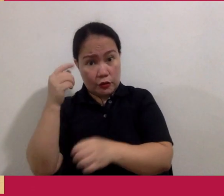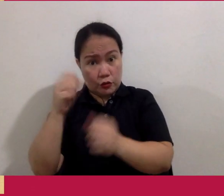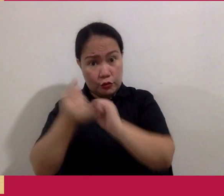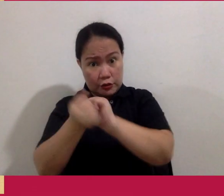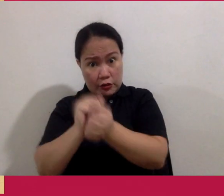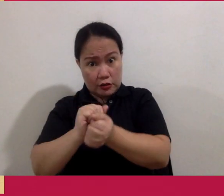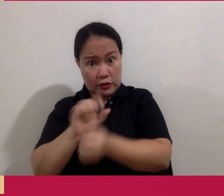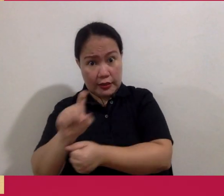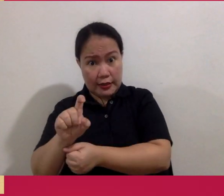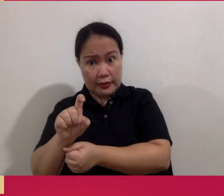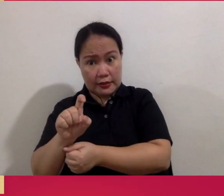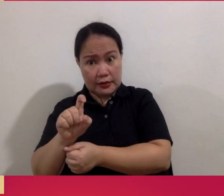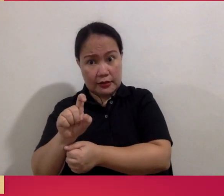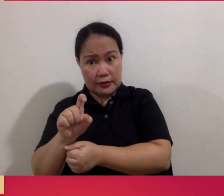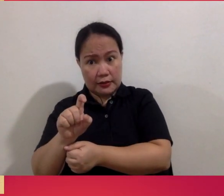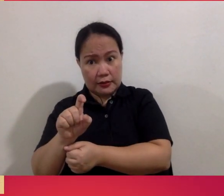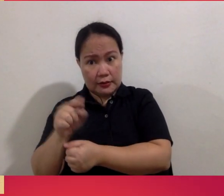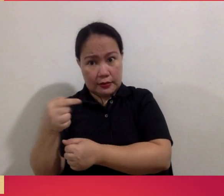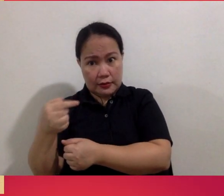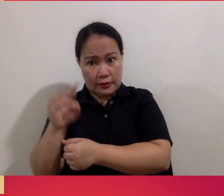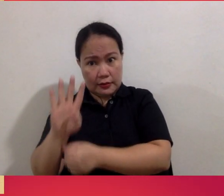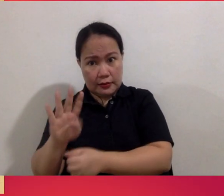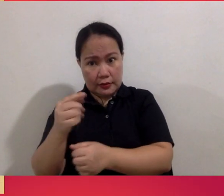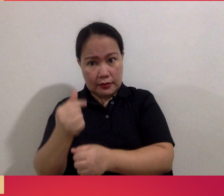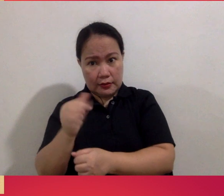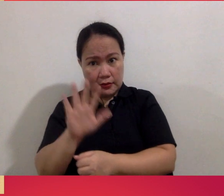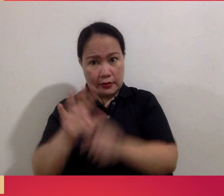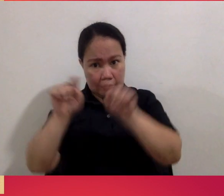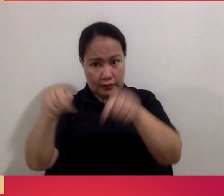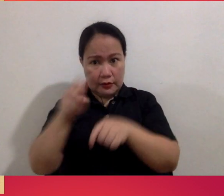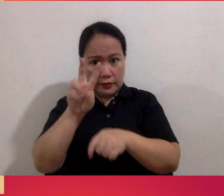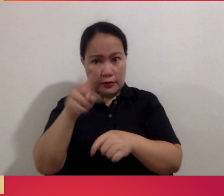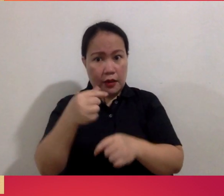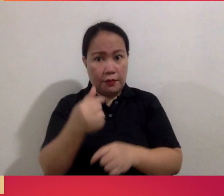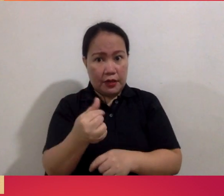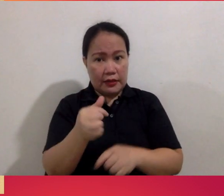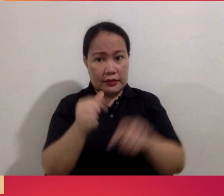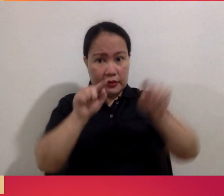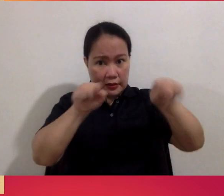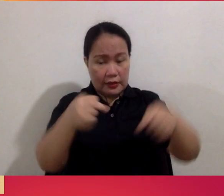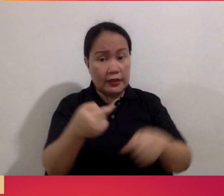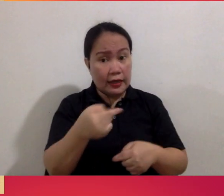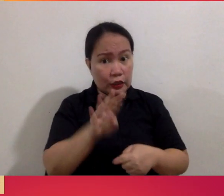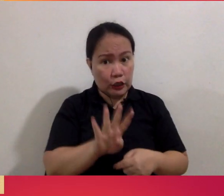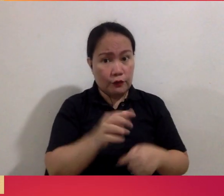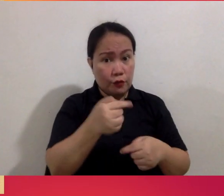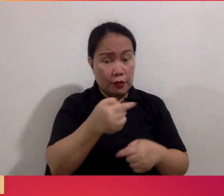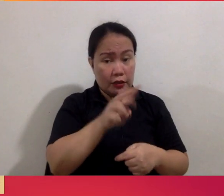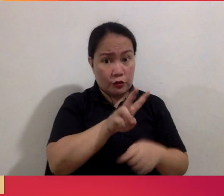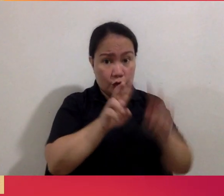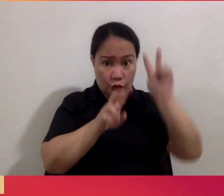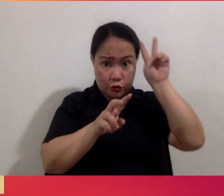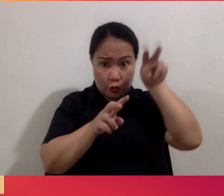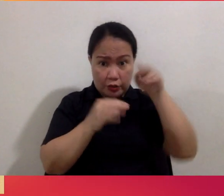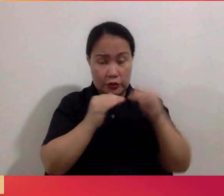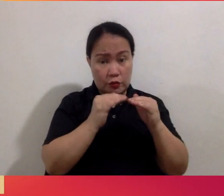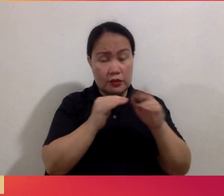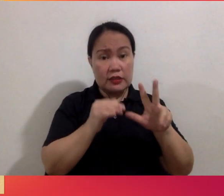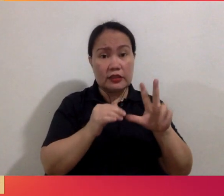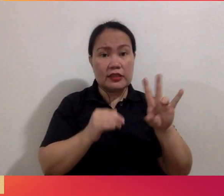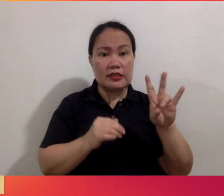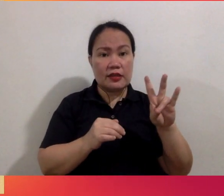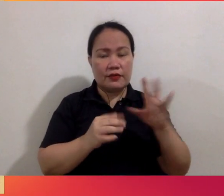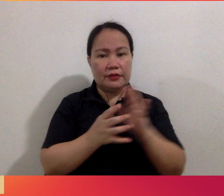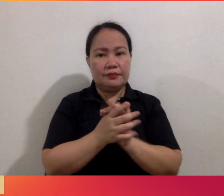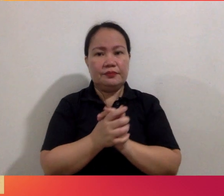4. Substitute natin si negative 4. Negative 4 plus 5 squared plus negative 4 minus 2